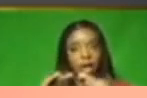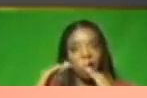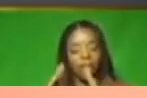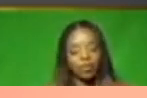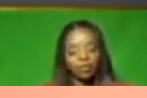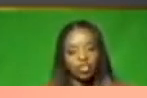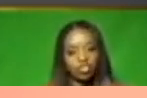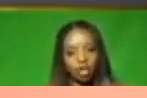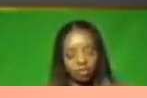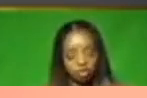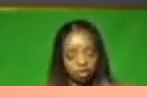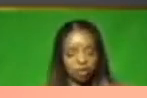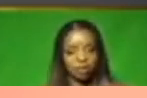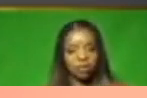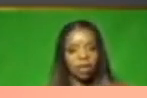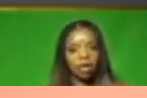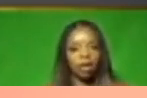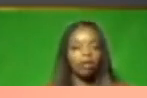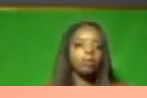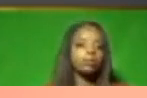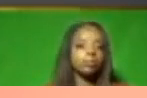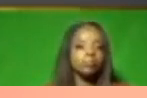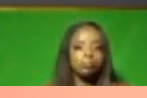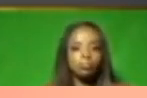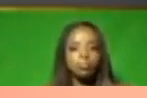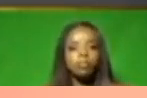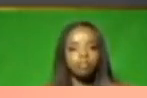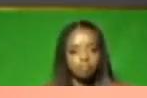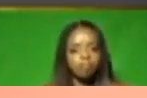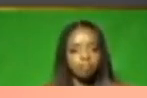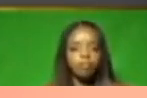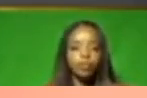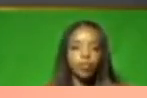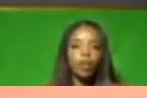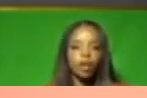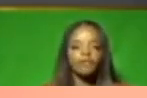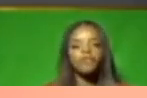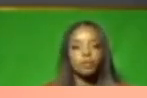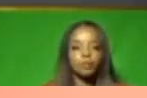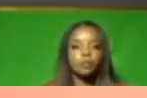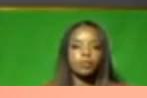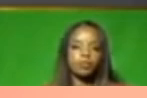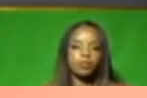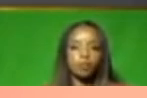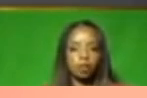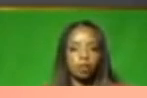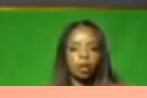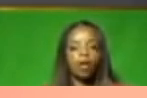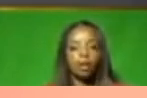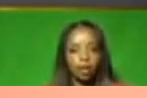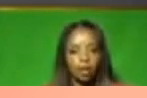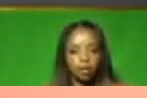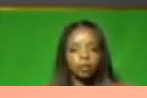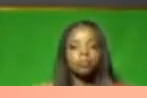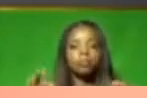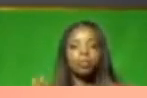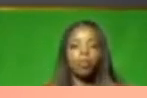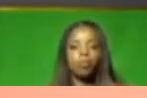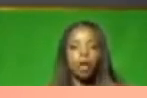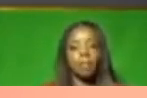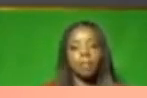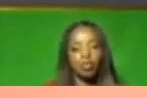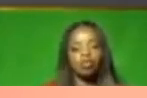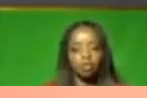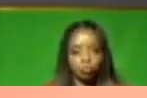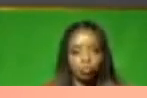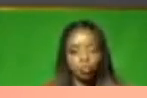as well as being able to eke a livelihood and to get the proper pensions that they should get from